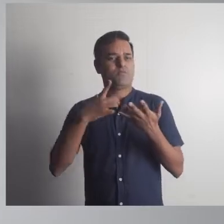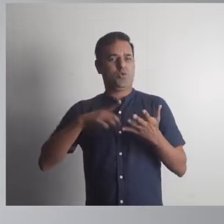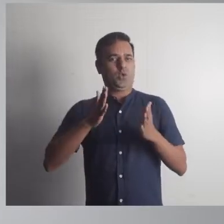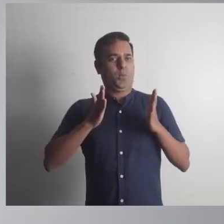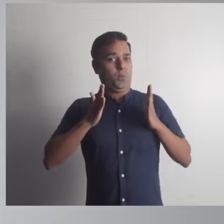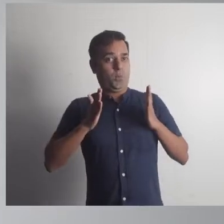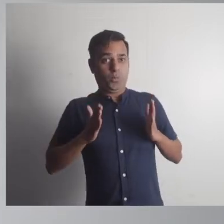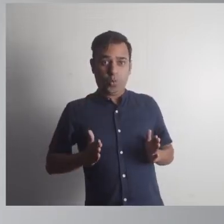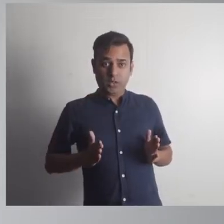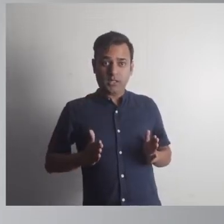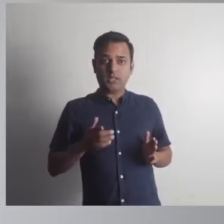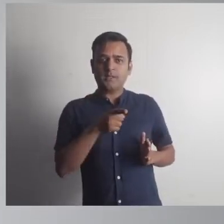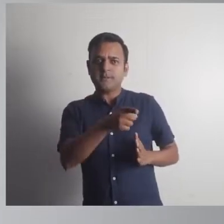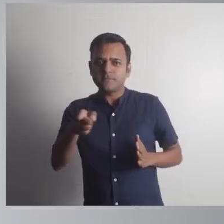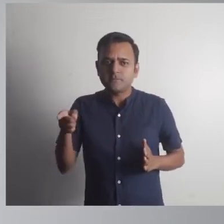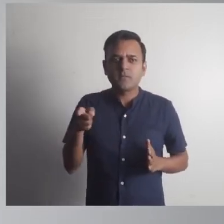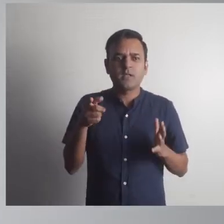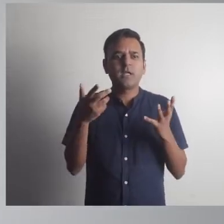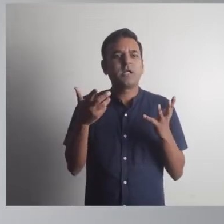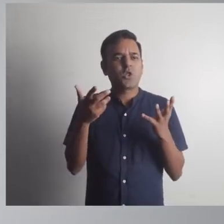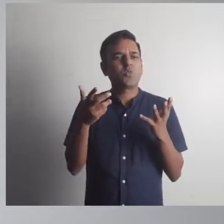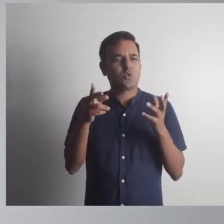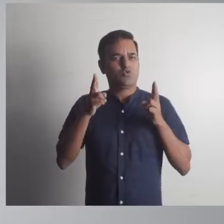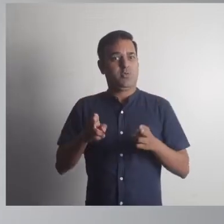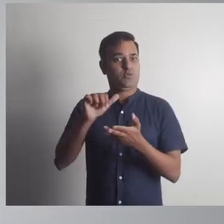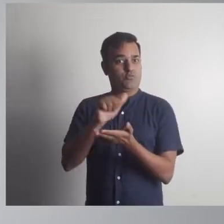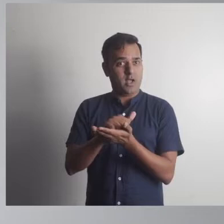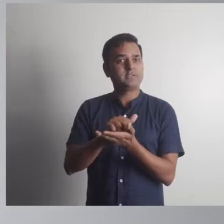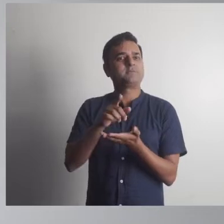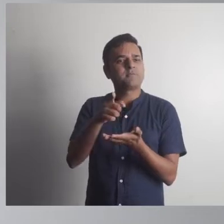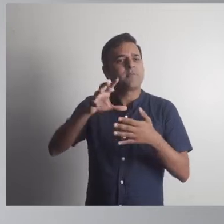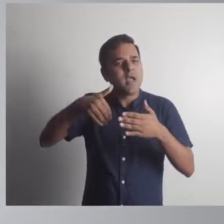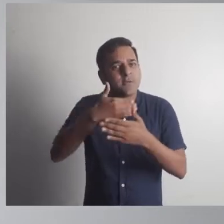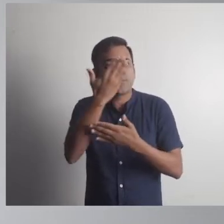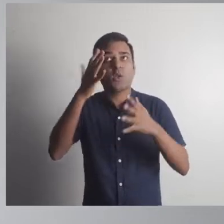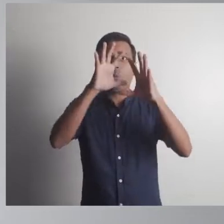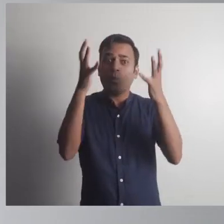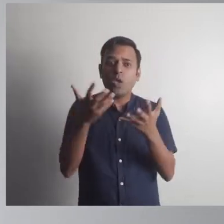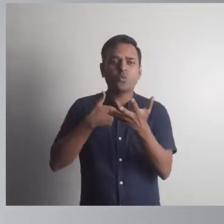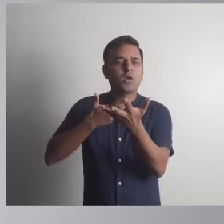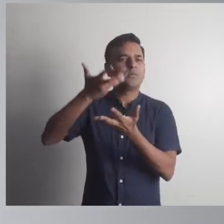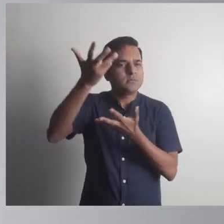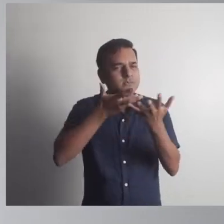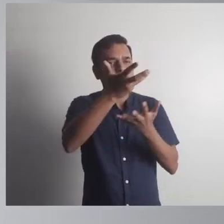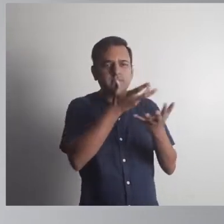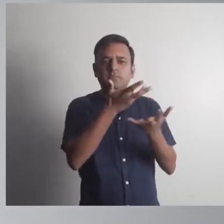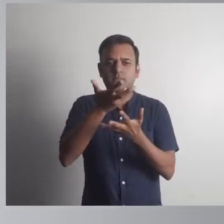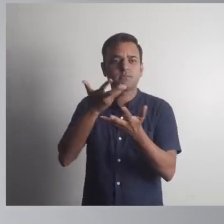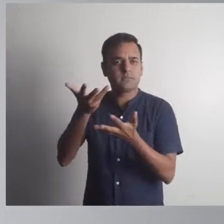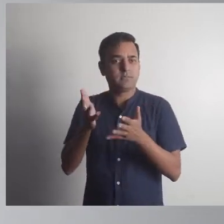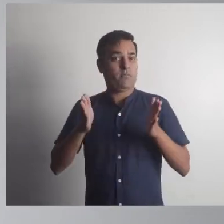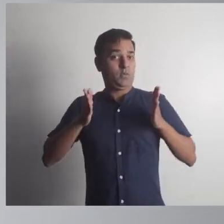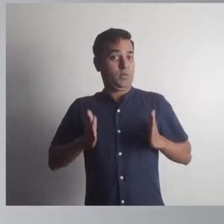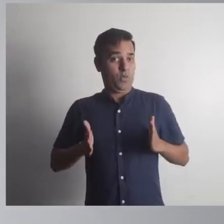day into the world and interact with each other, this is the body in which I experience both the pleasure that I have in my life, but